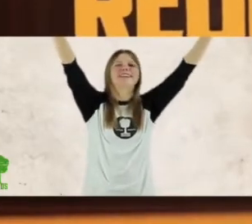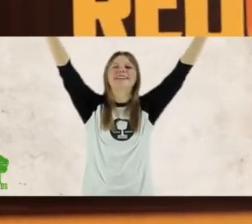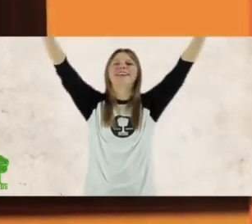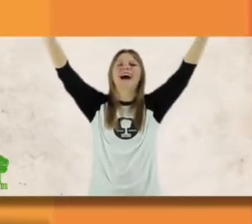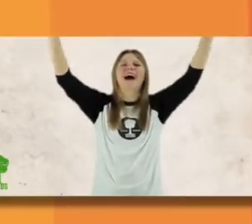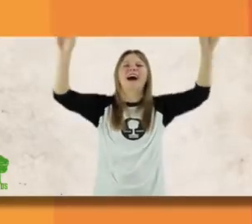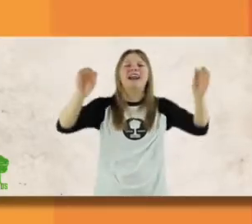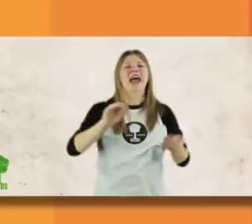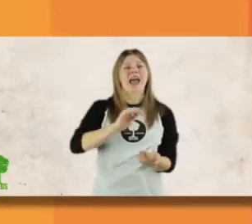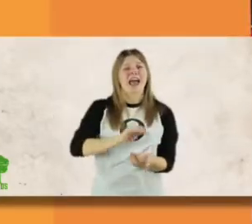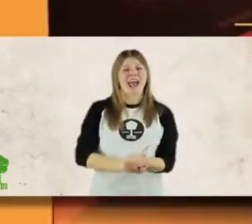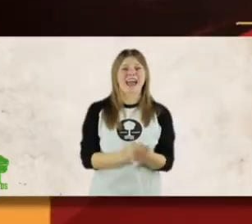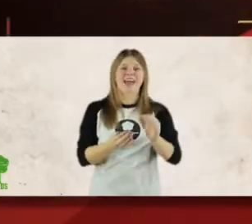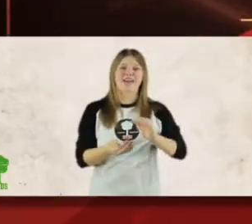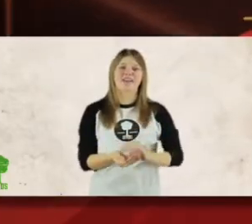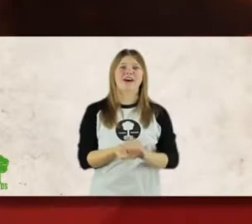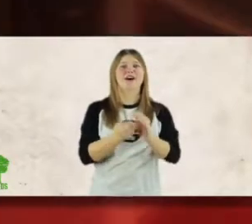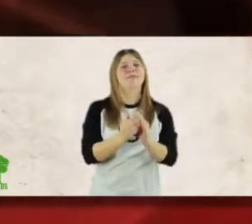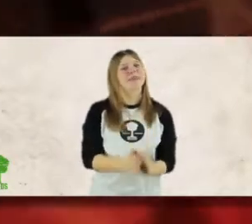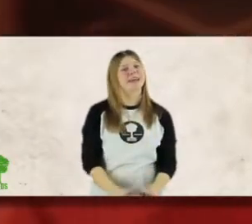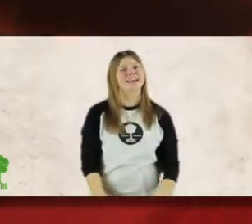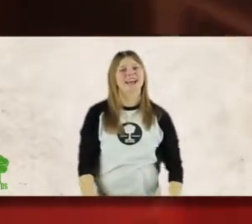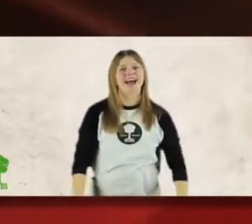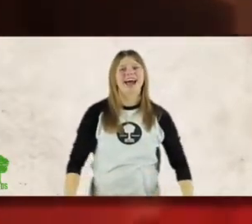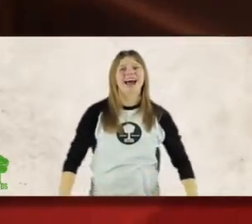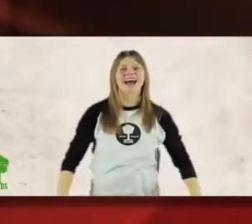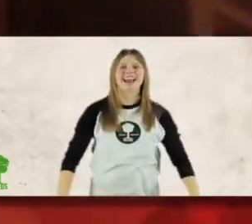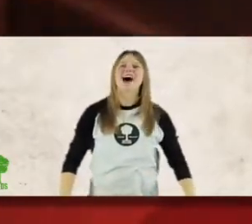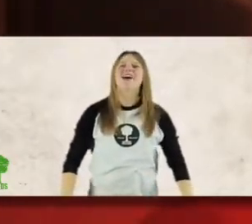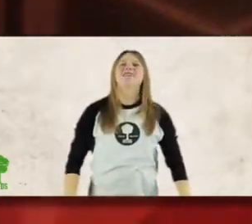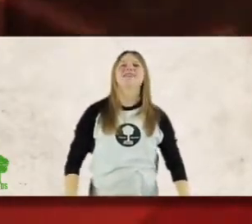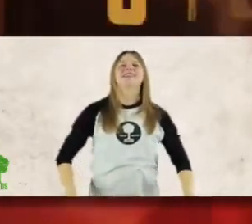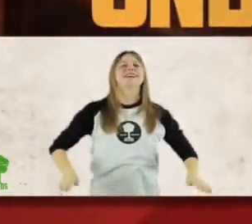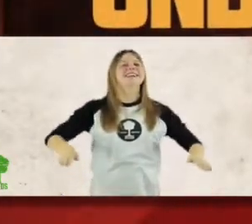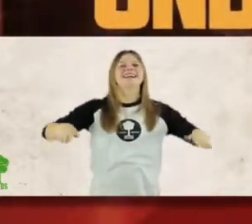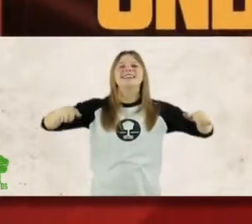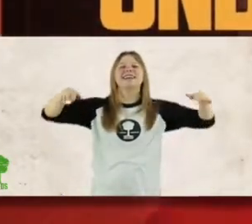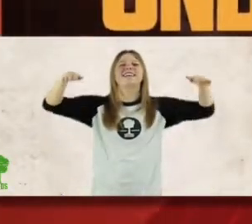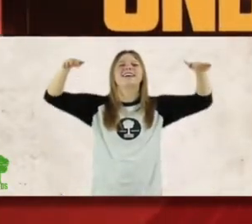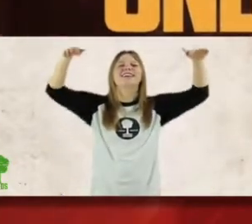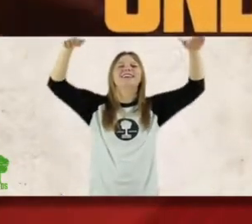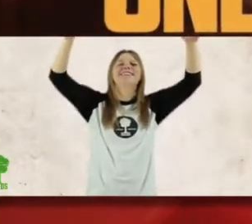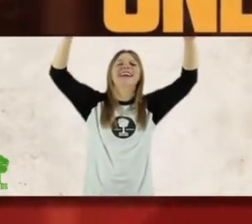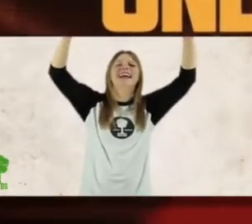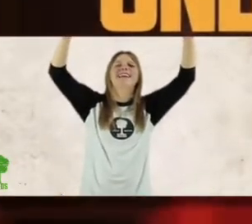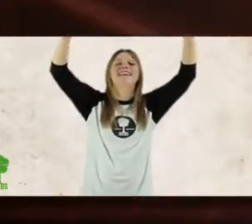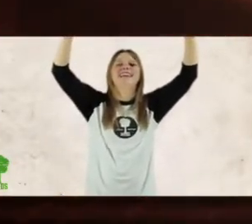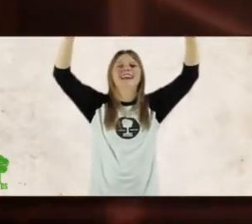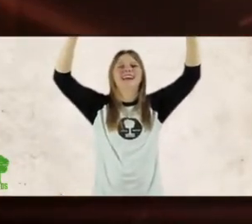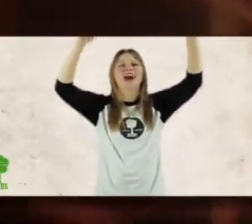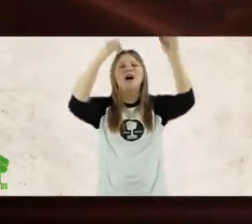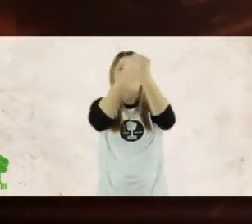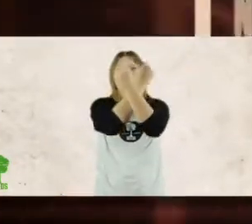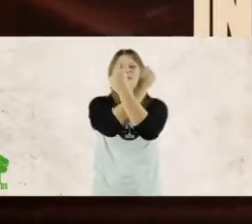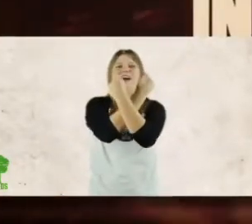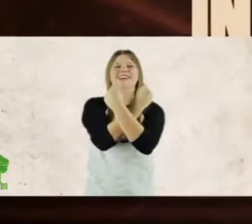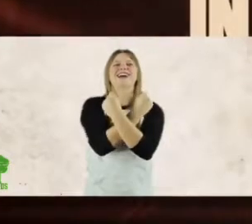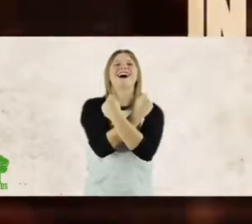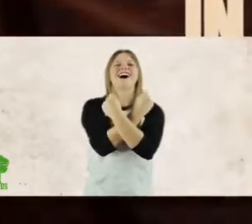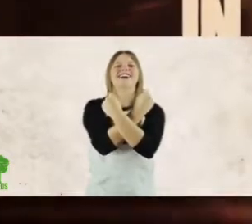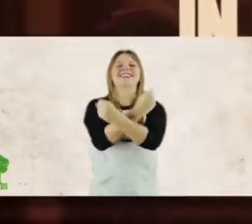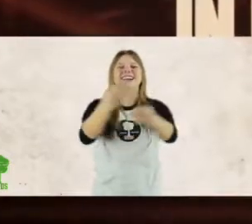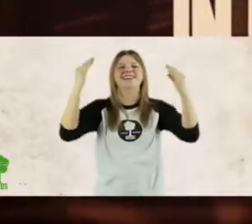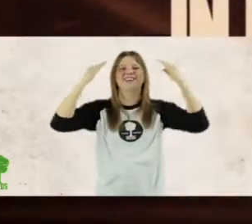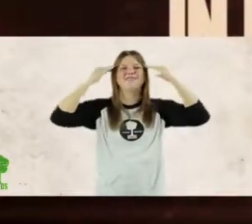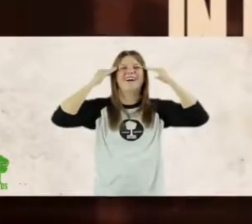sent your request to God. And the peace of God, which transcends all understanding, will guard